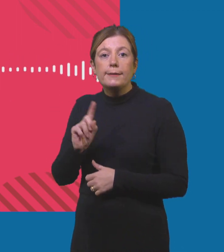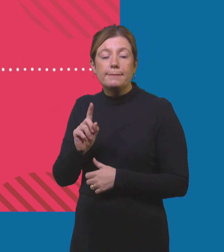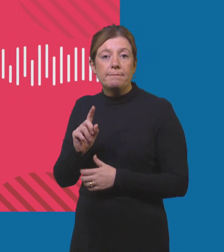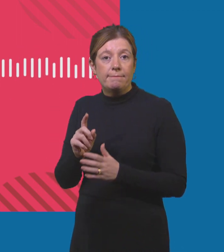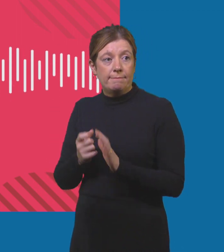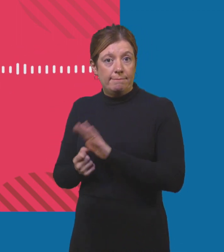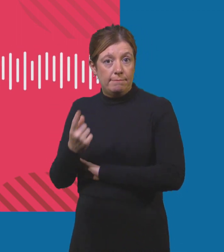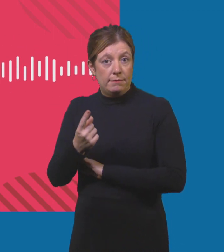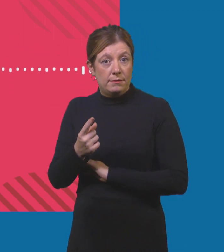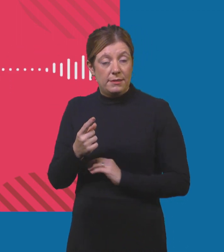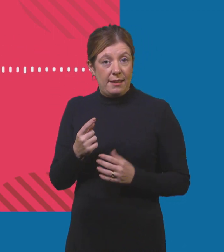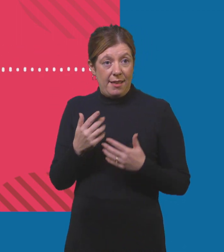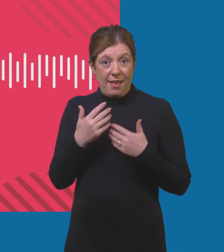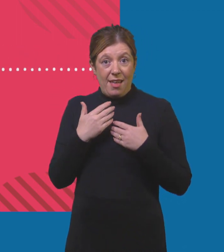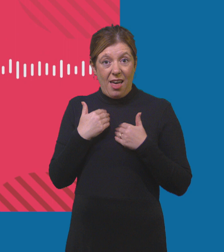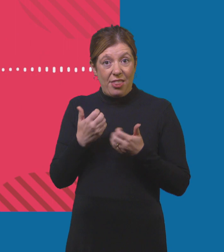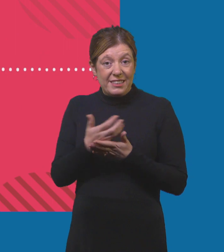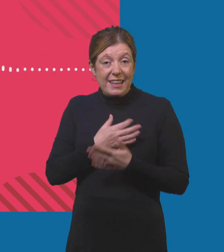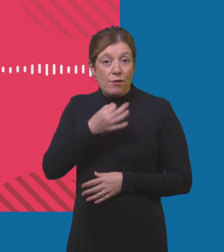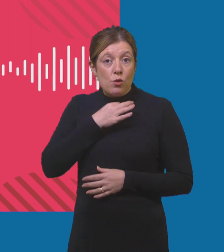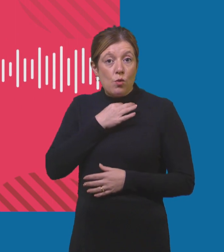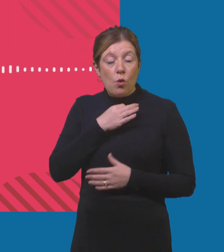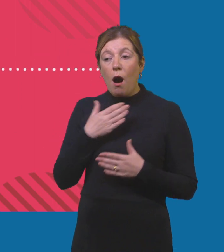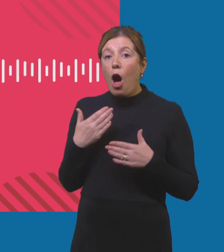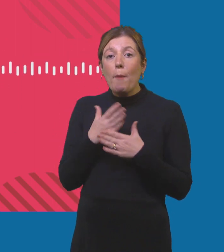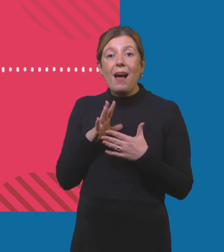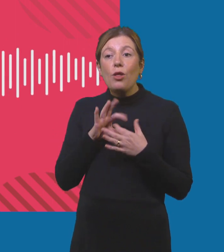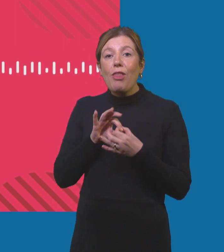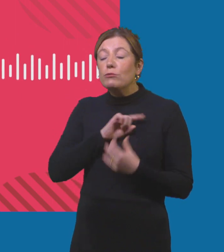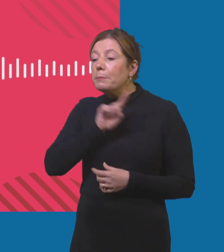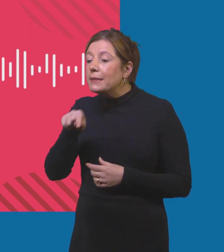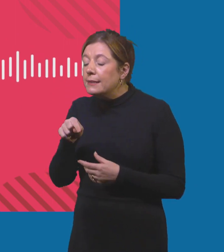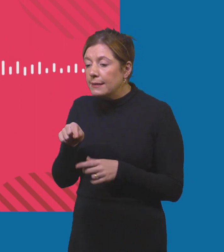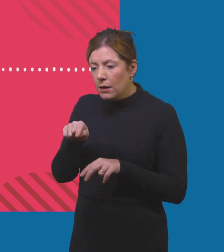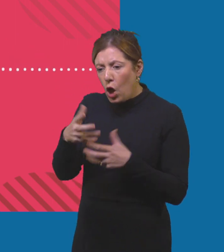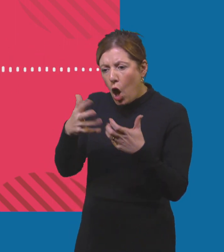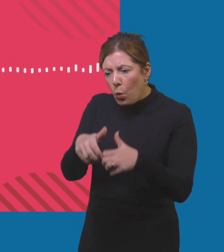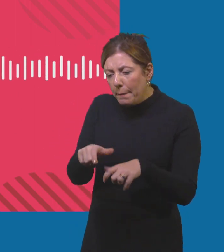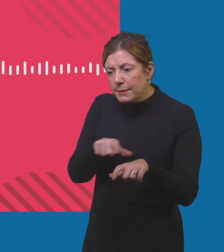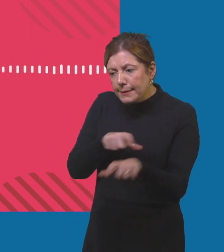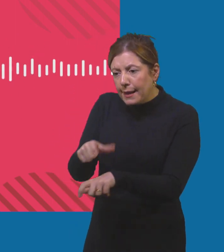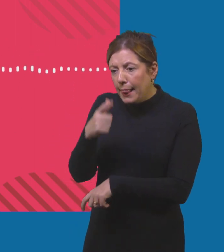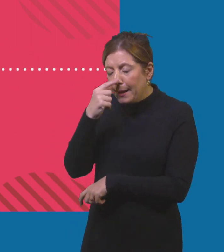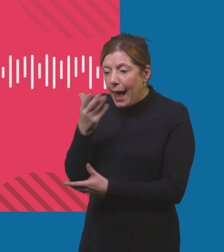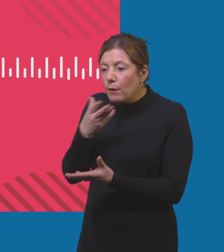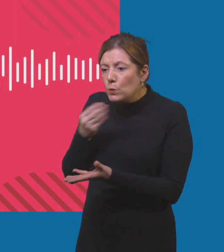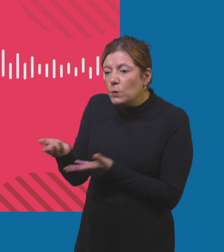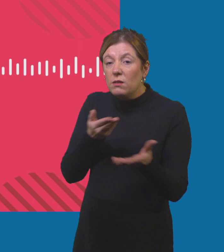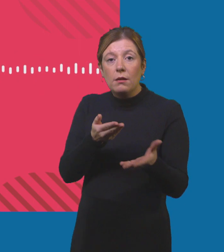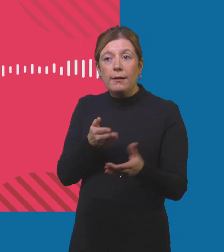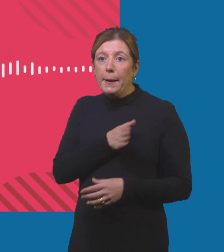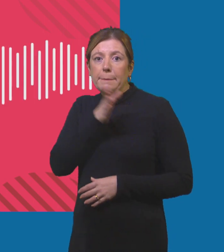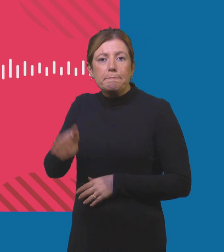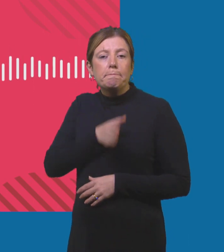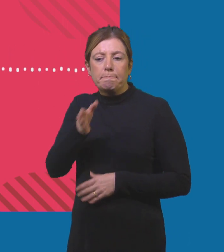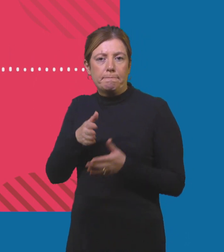safety, and it costs too much for an occupational therapist to come out and say whether that is actually safe or not. I mean,